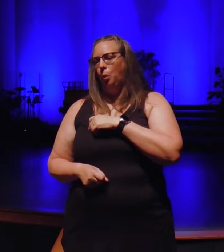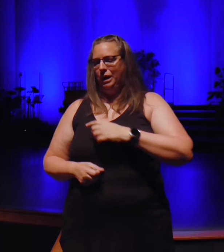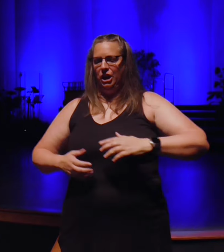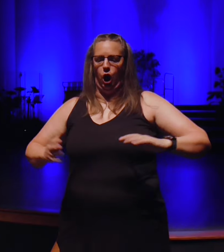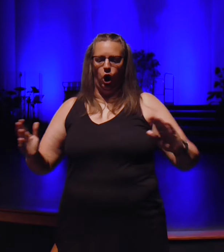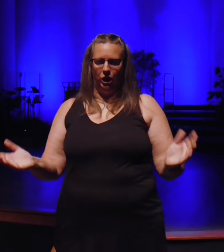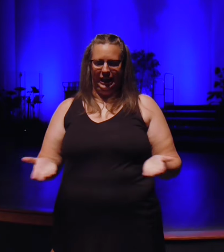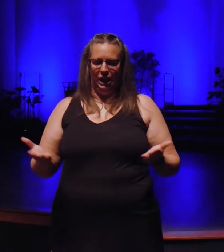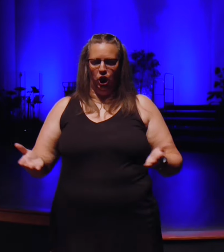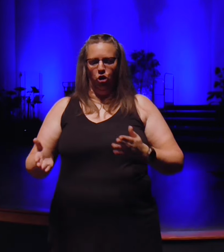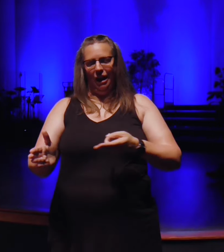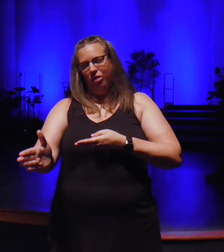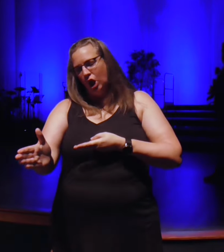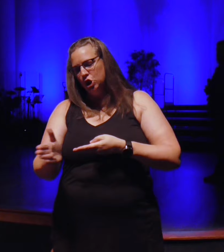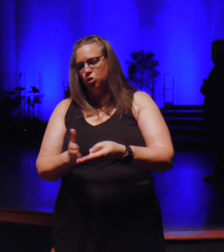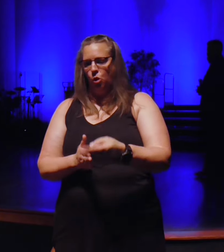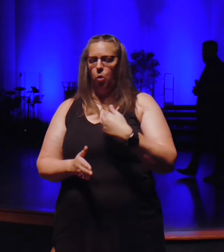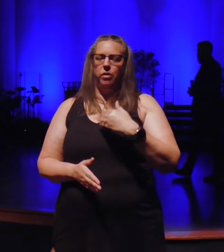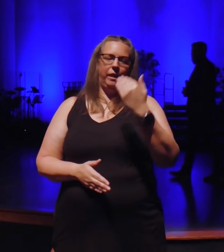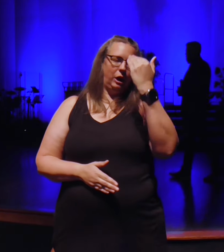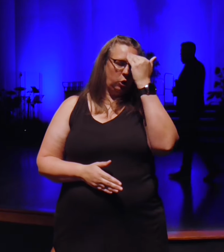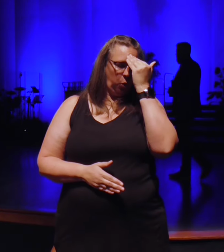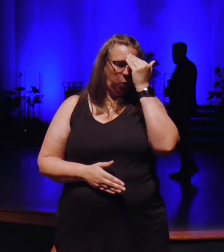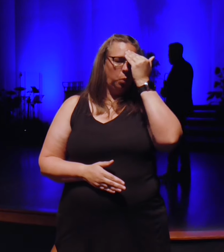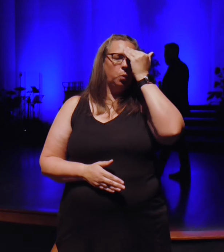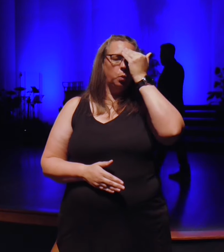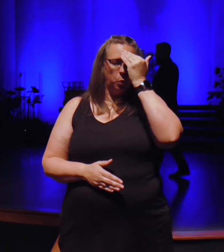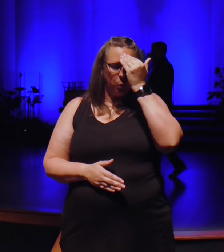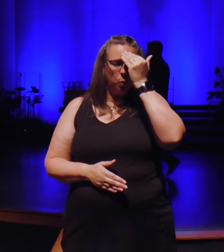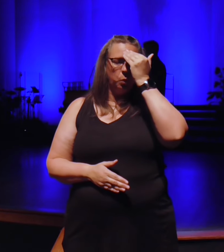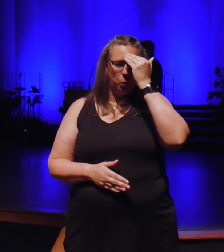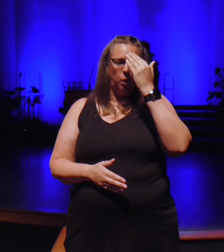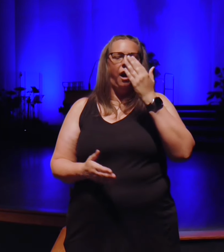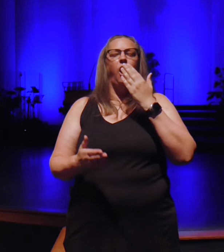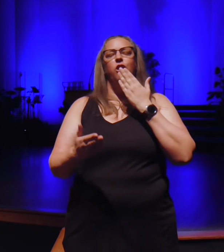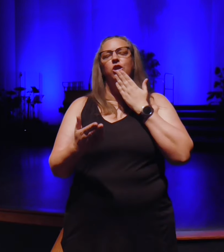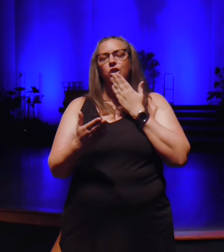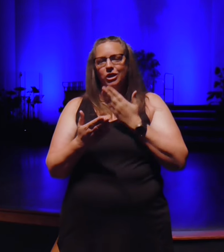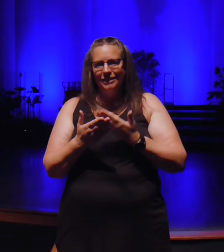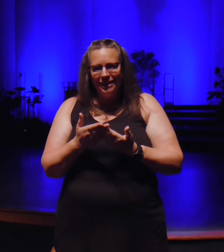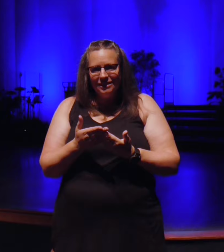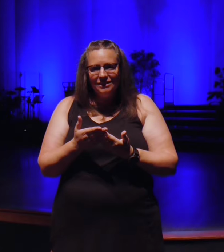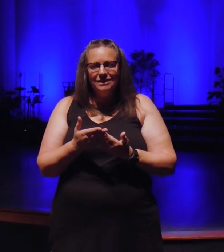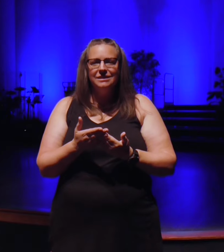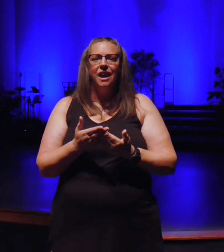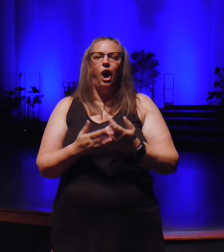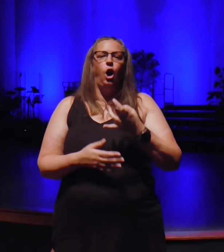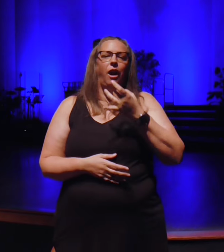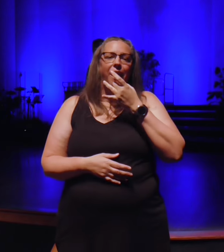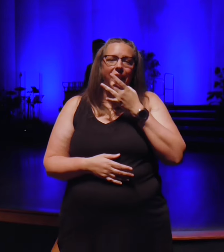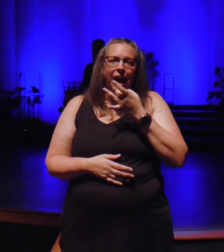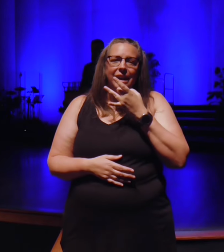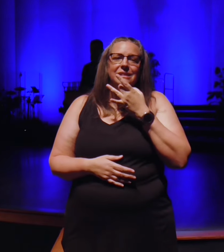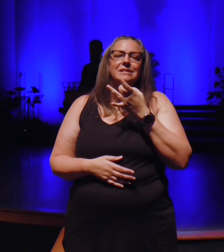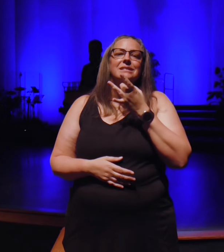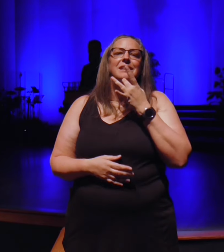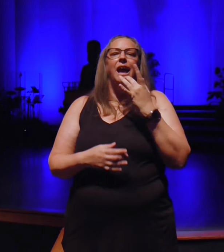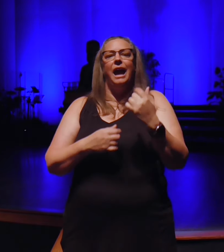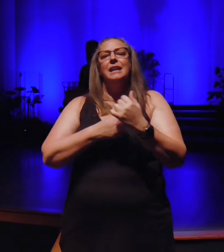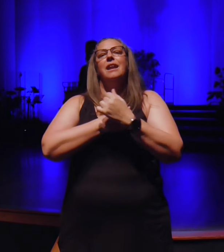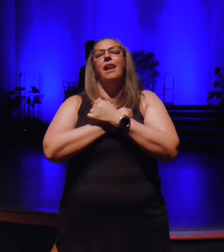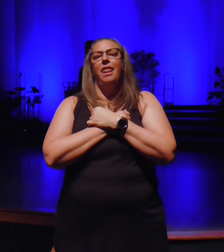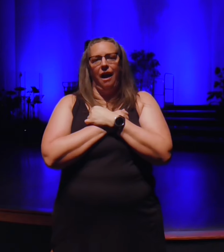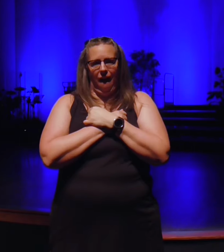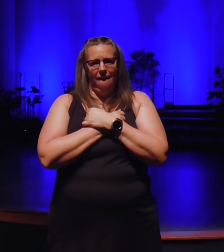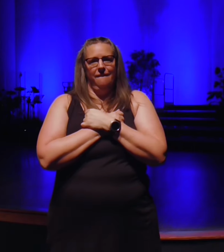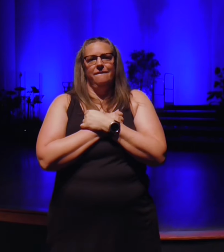truth of what we know this is, our goodness, our light, our love.